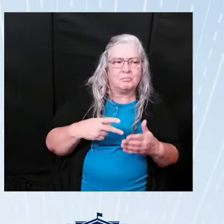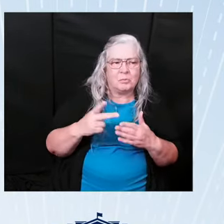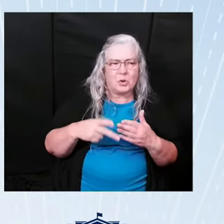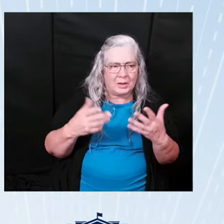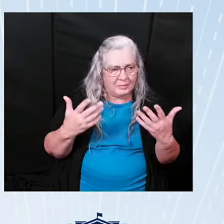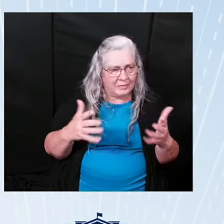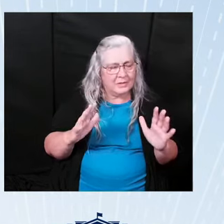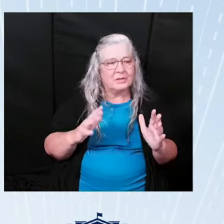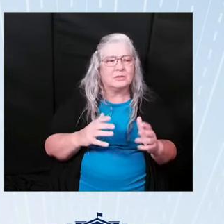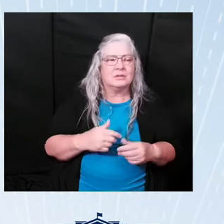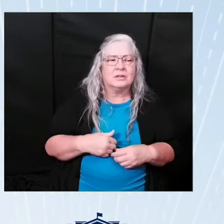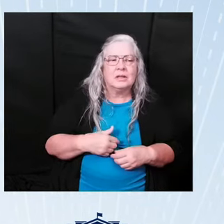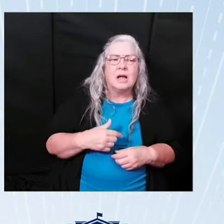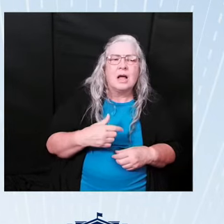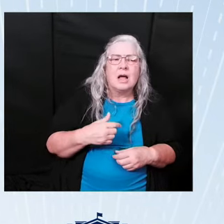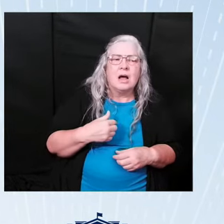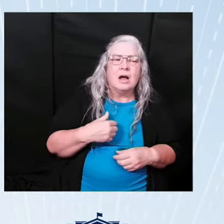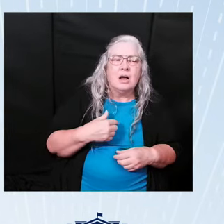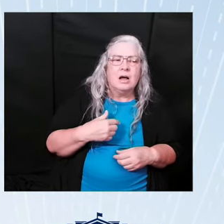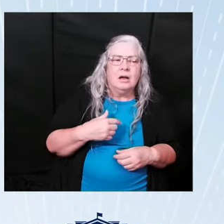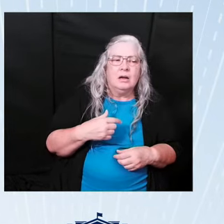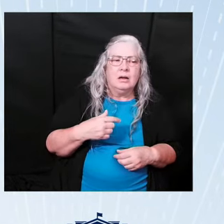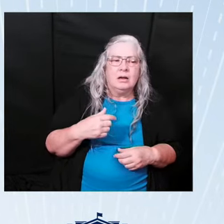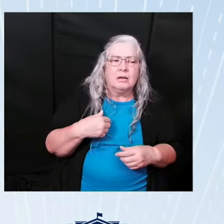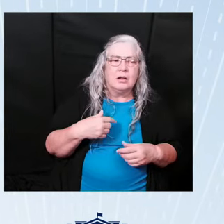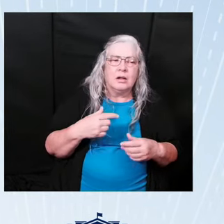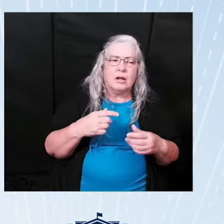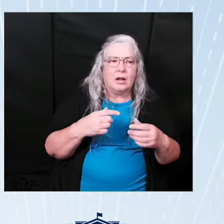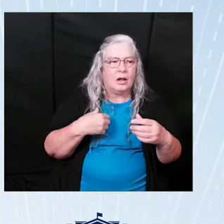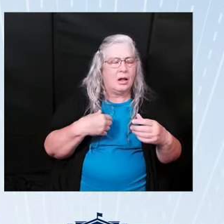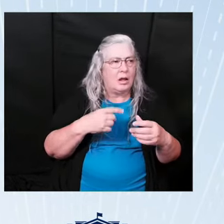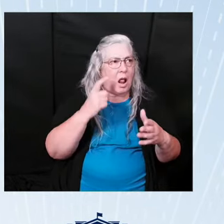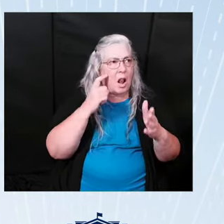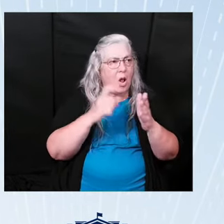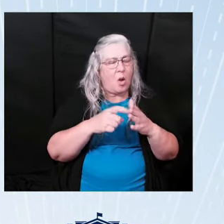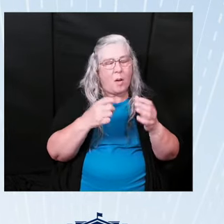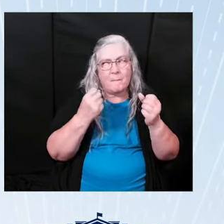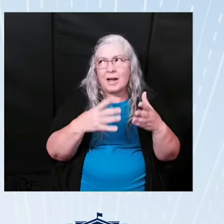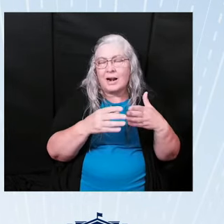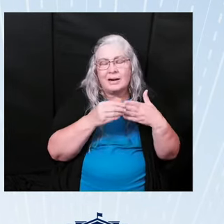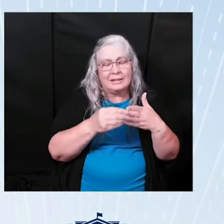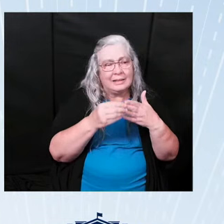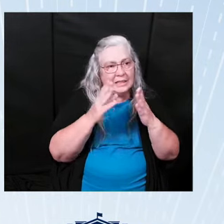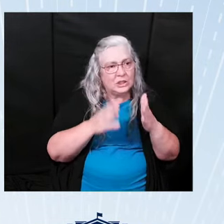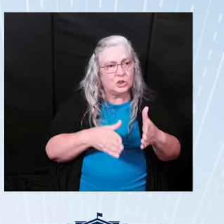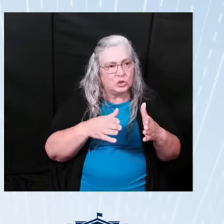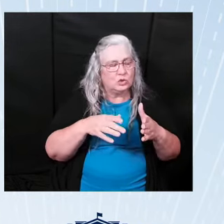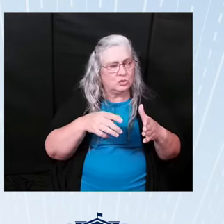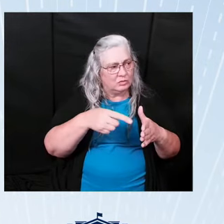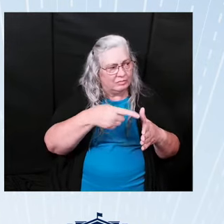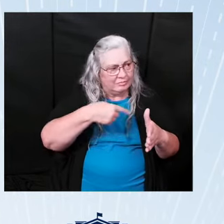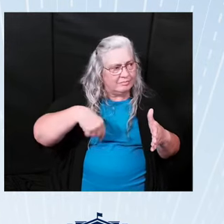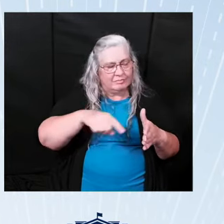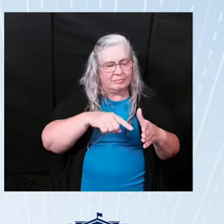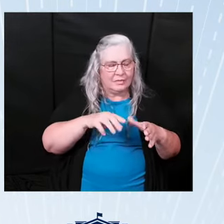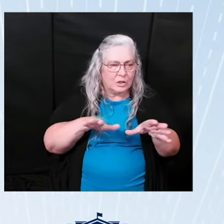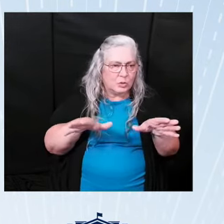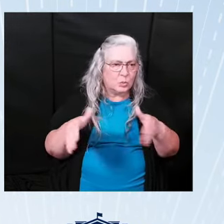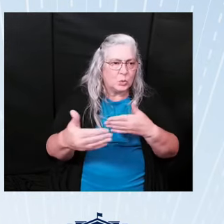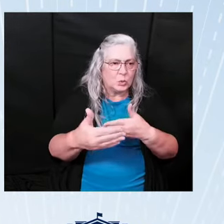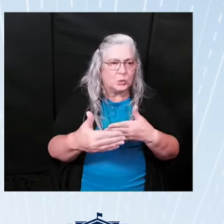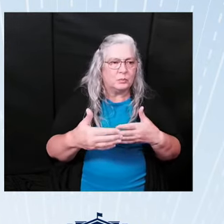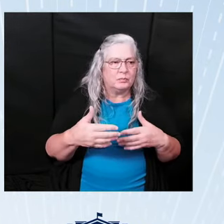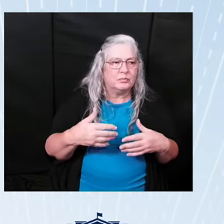in the room that really every corner of federal government and this administration is standing in partnership with you and